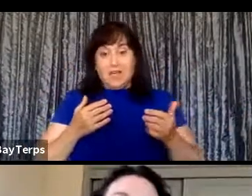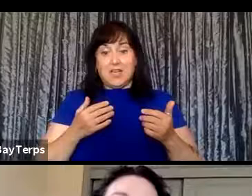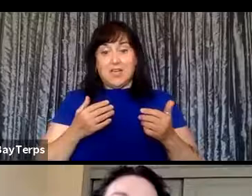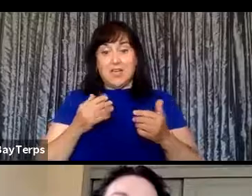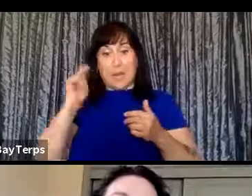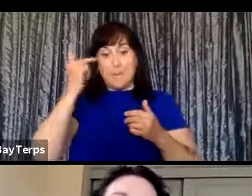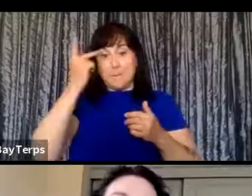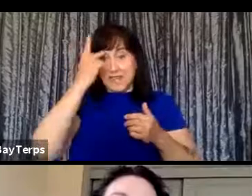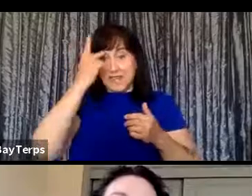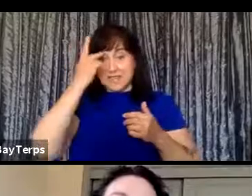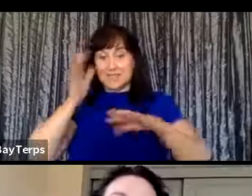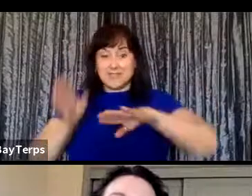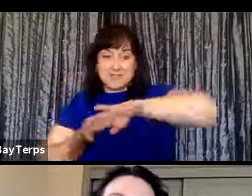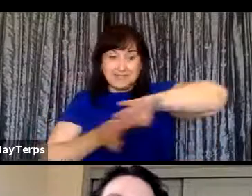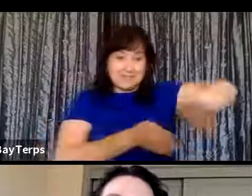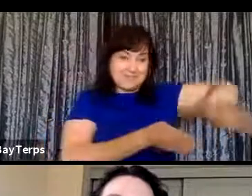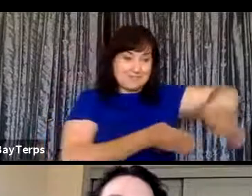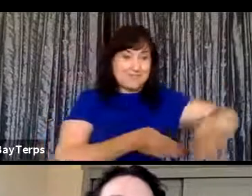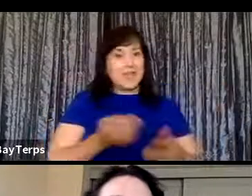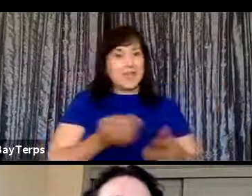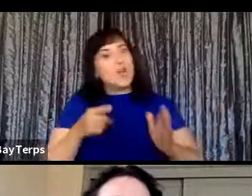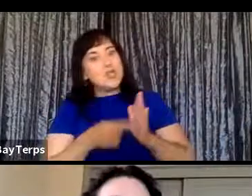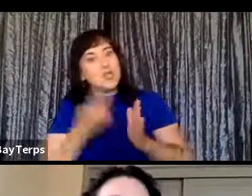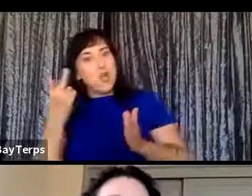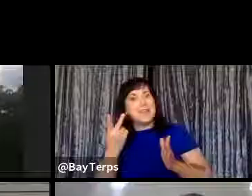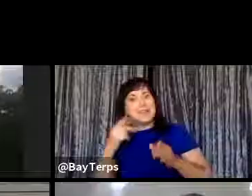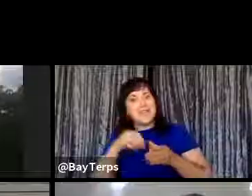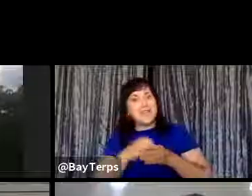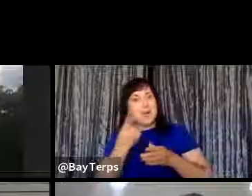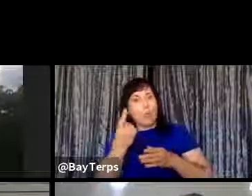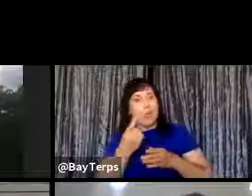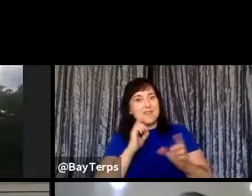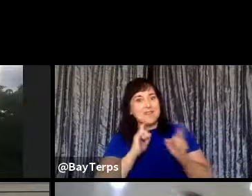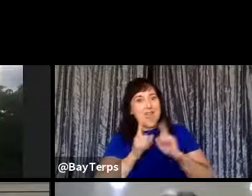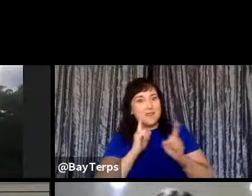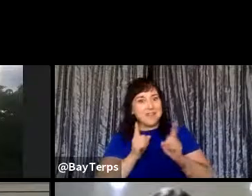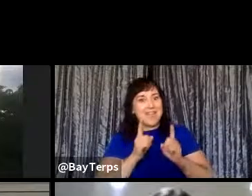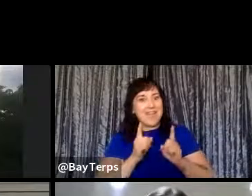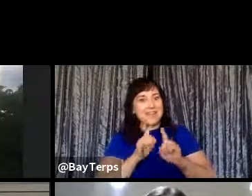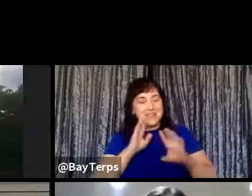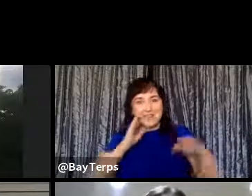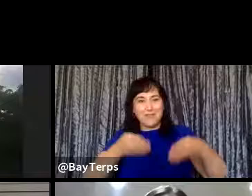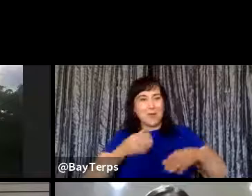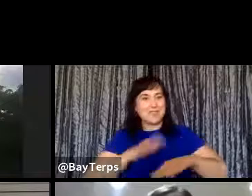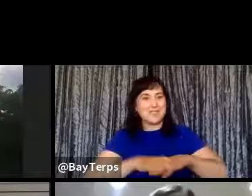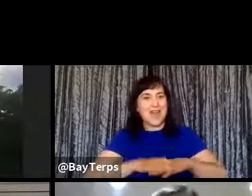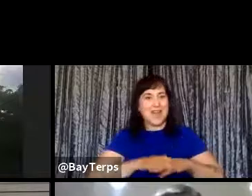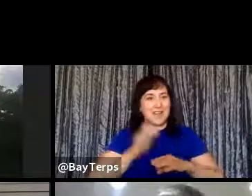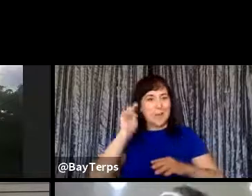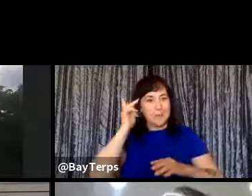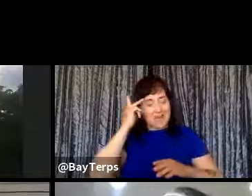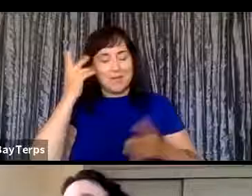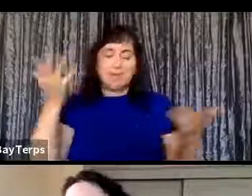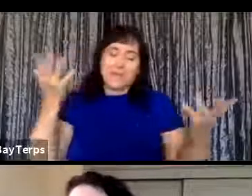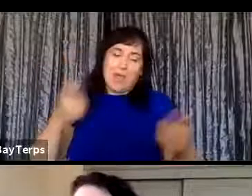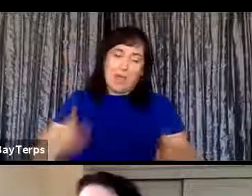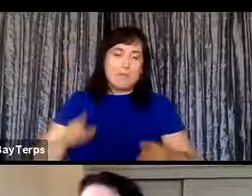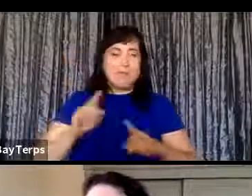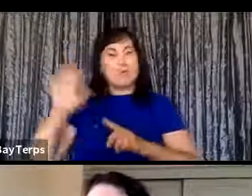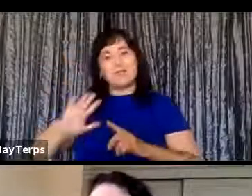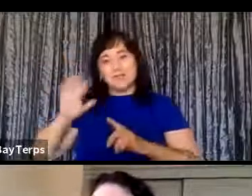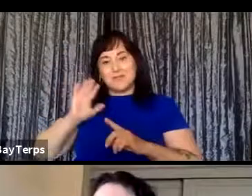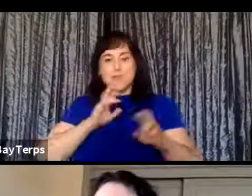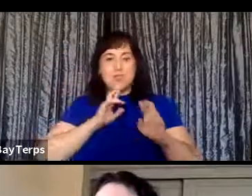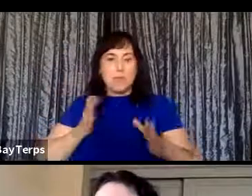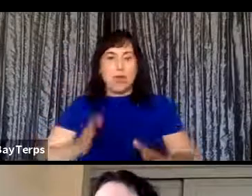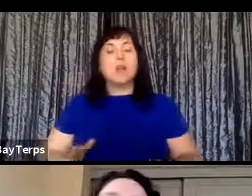yet again, Charlie. That's twice in one conversation. I keep on doing it, but that's what happens when you're a former journalist. Kate's got her chocolate nicely chopped up.